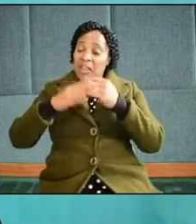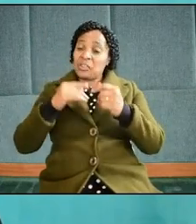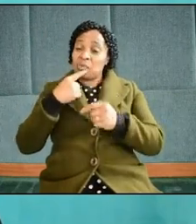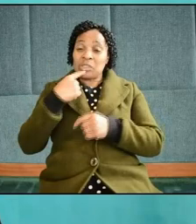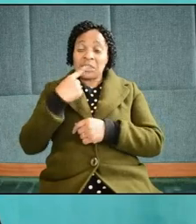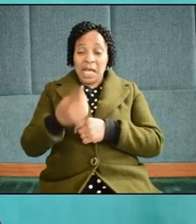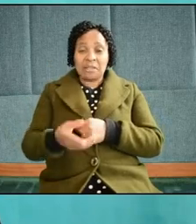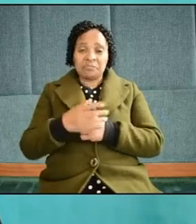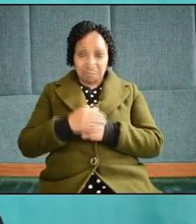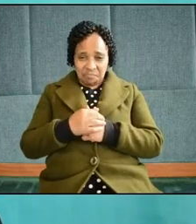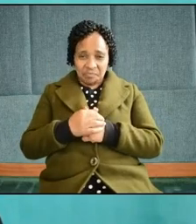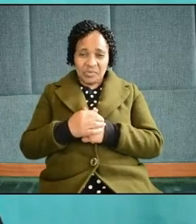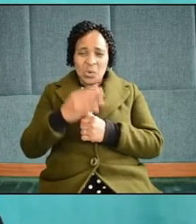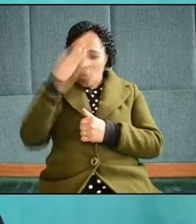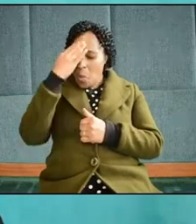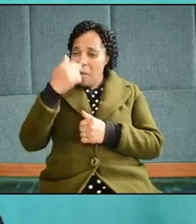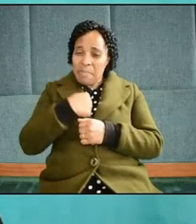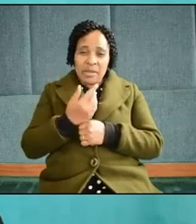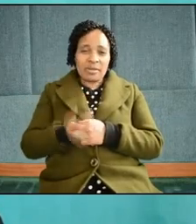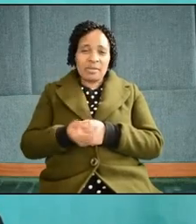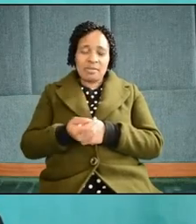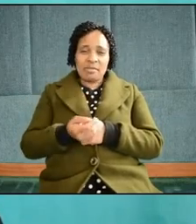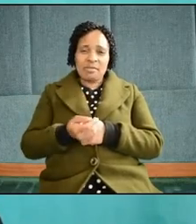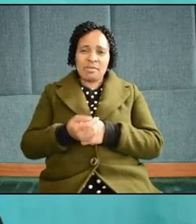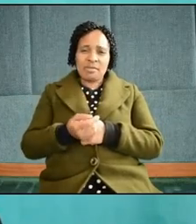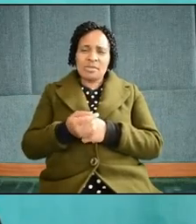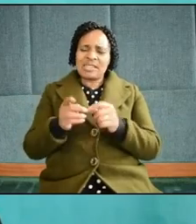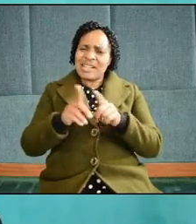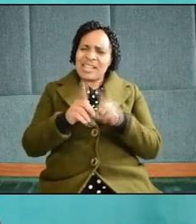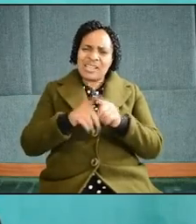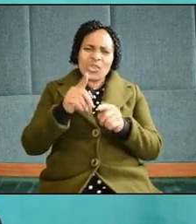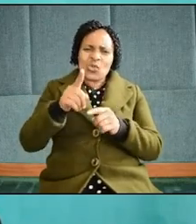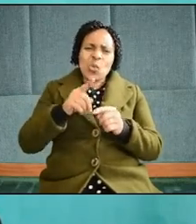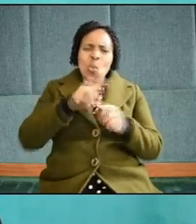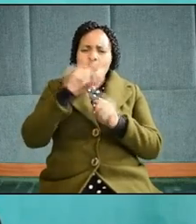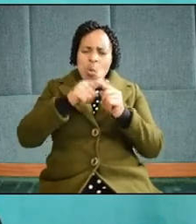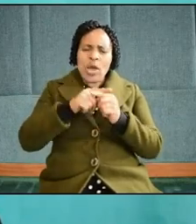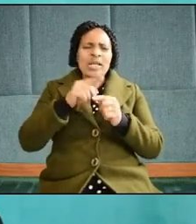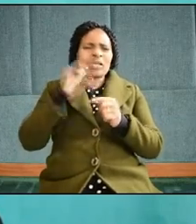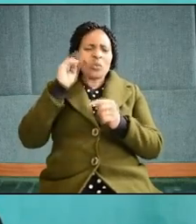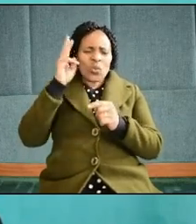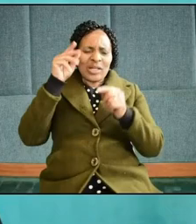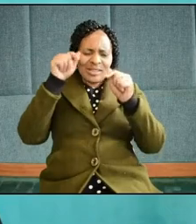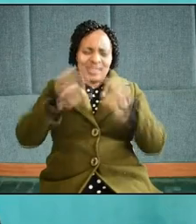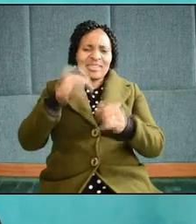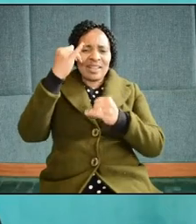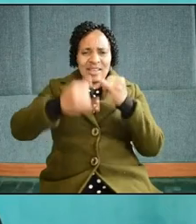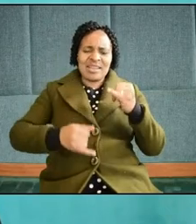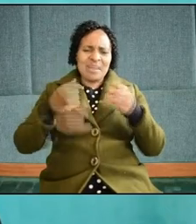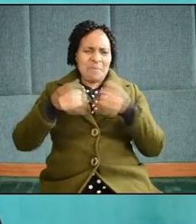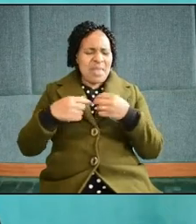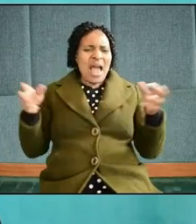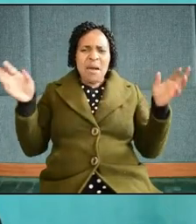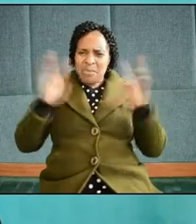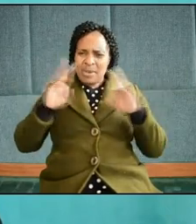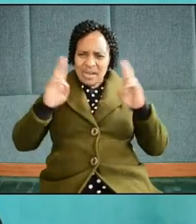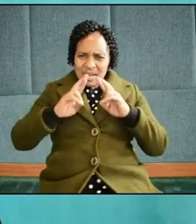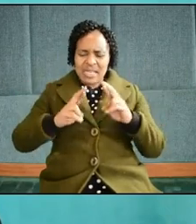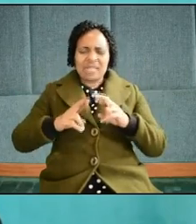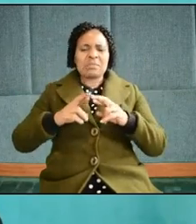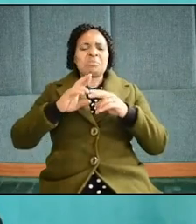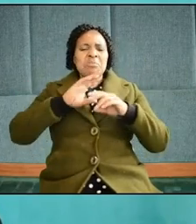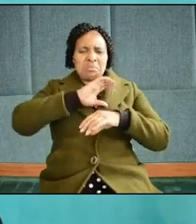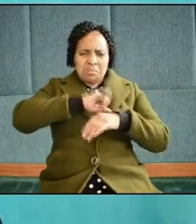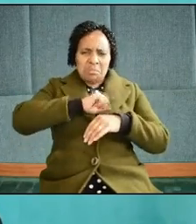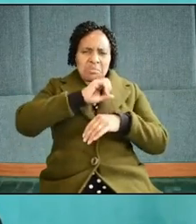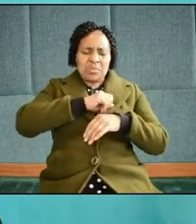God, why me? It's like, when will this end? Or I am ready to endure this,